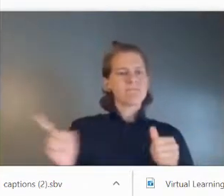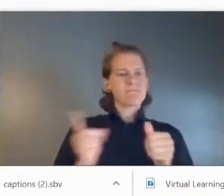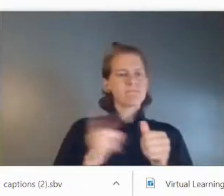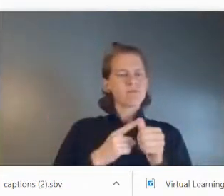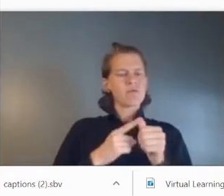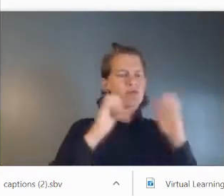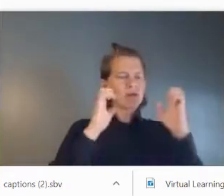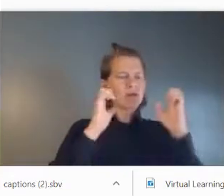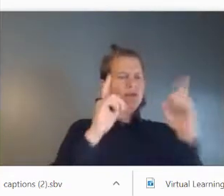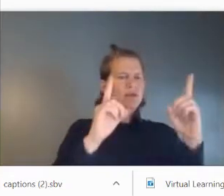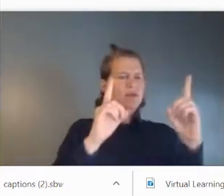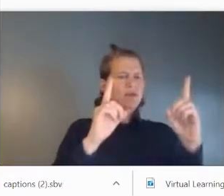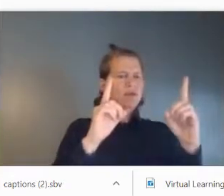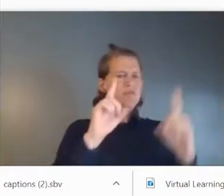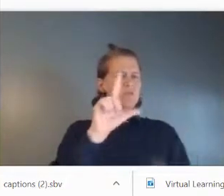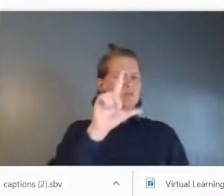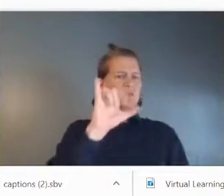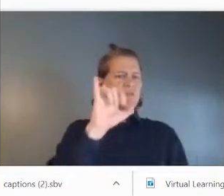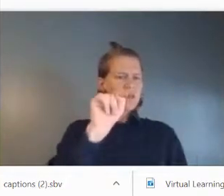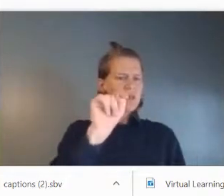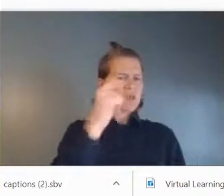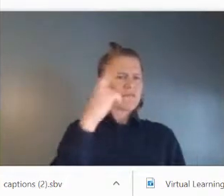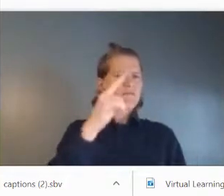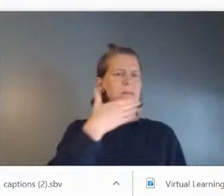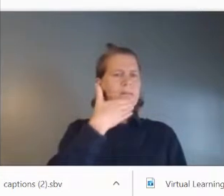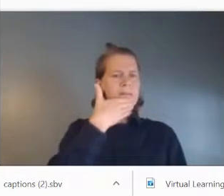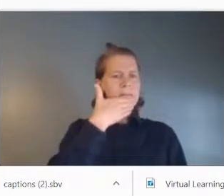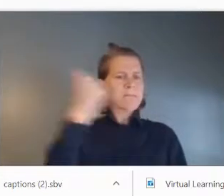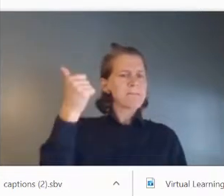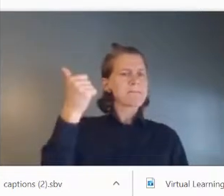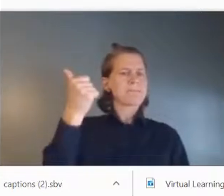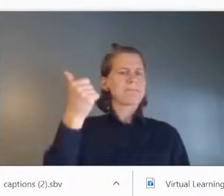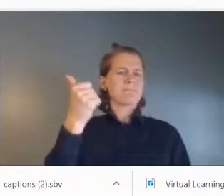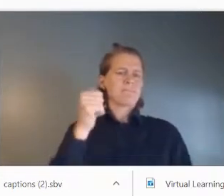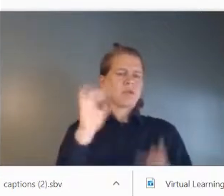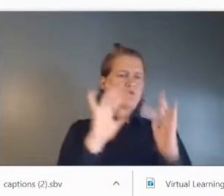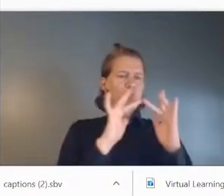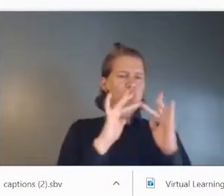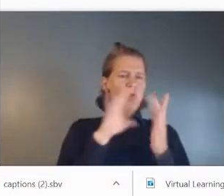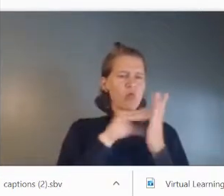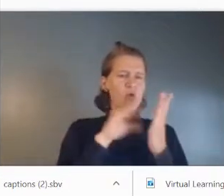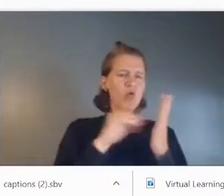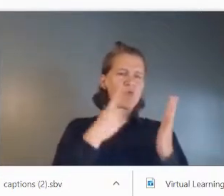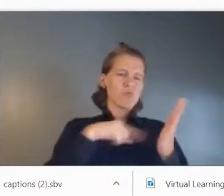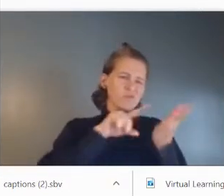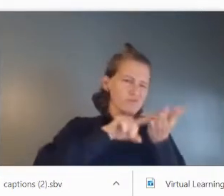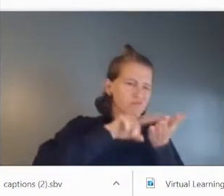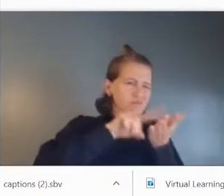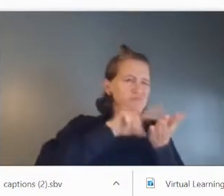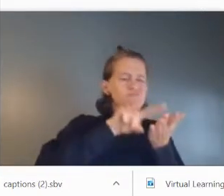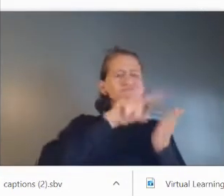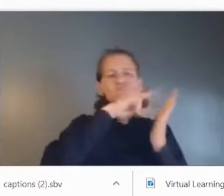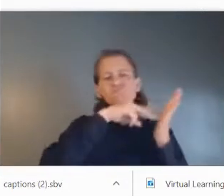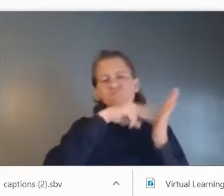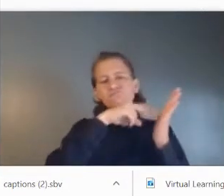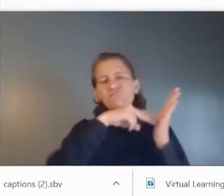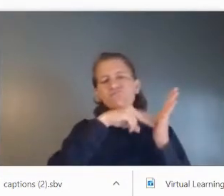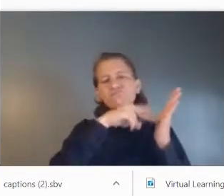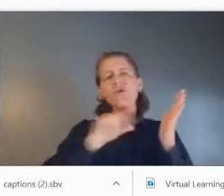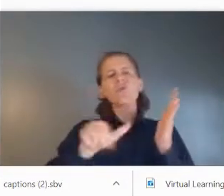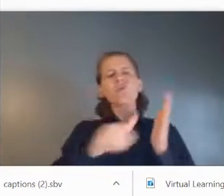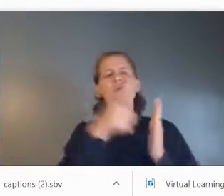literature regarding best practices for remote learning and examined existing models of virtual learning